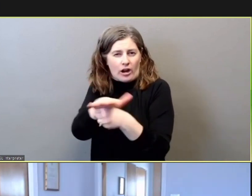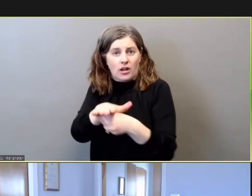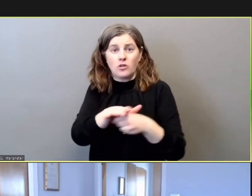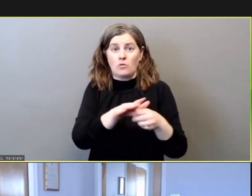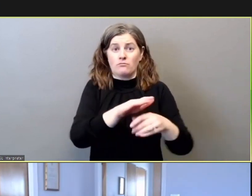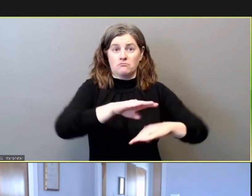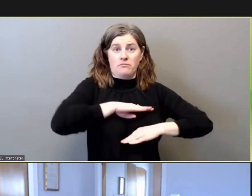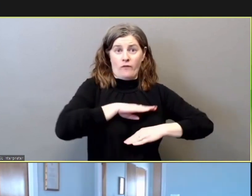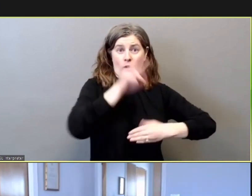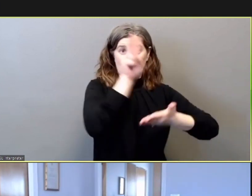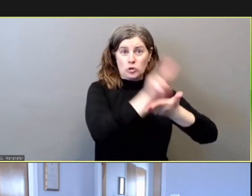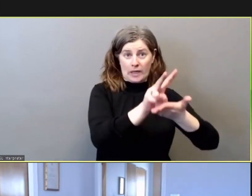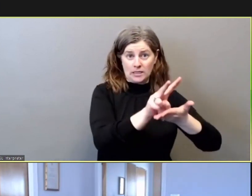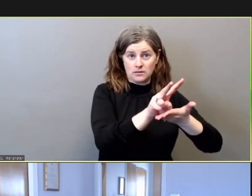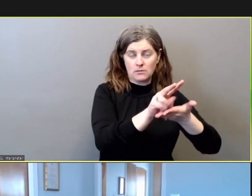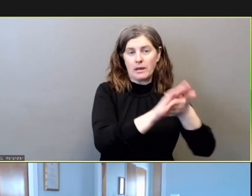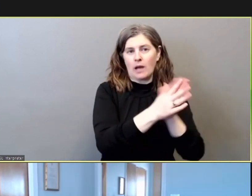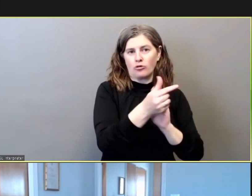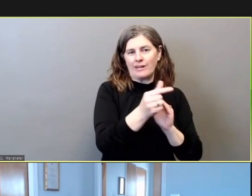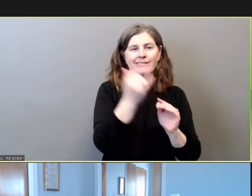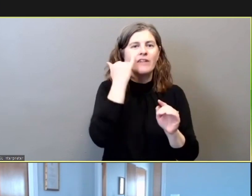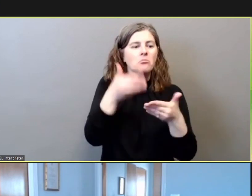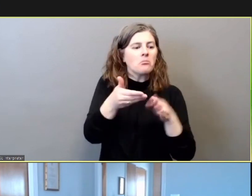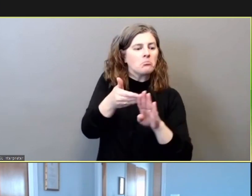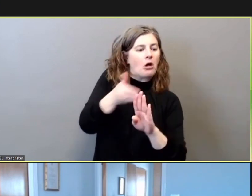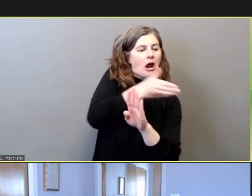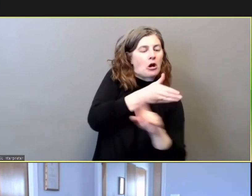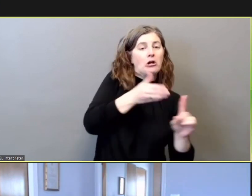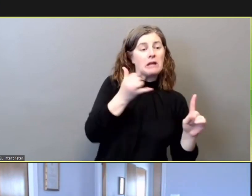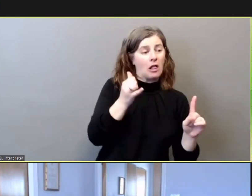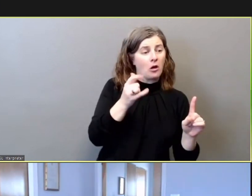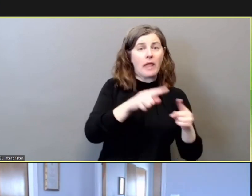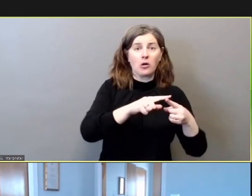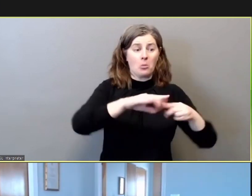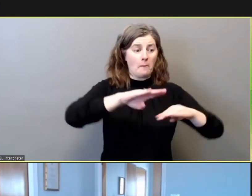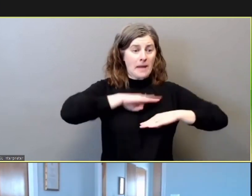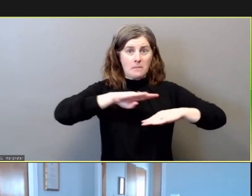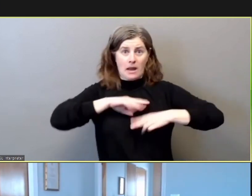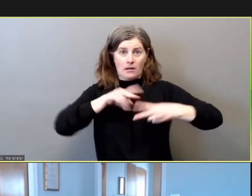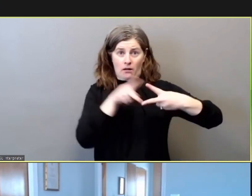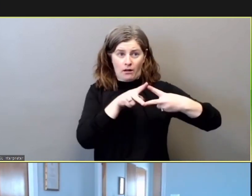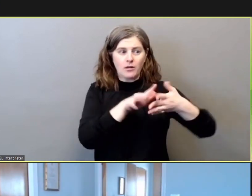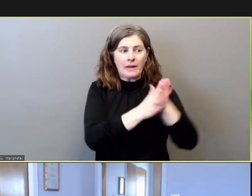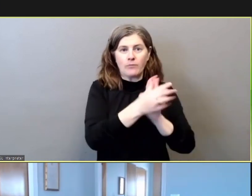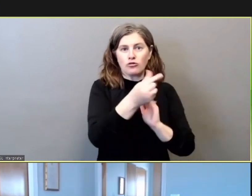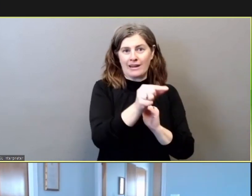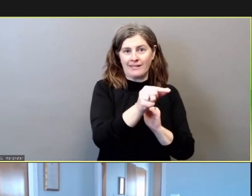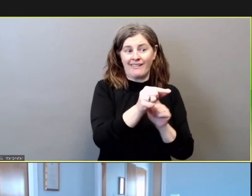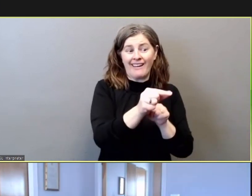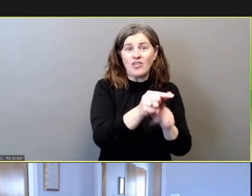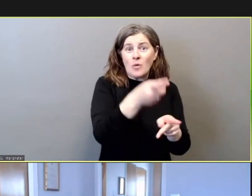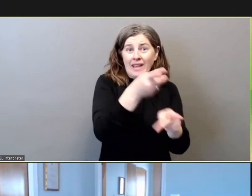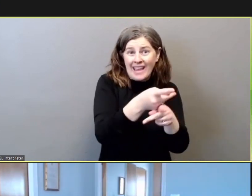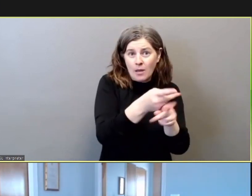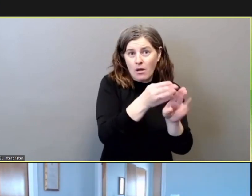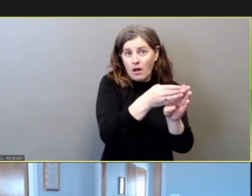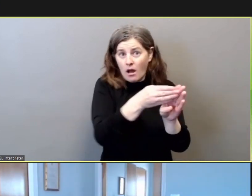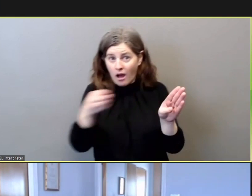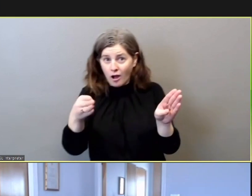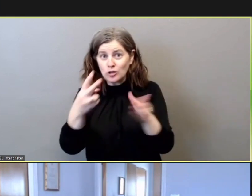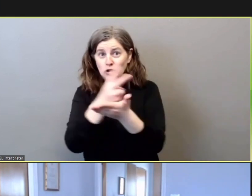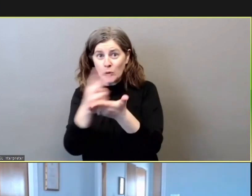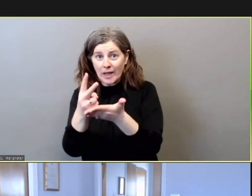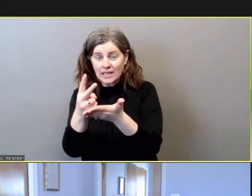out, and let's say you were yellow, now you meet the standard, you're green. If you maintain that for another 2 weeks, you're